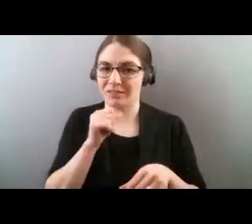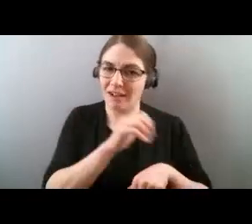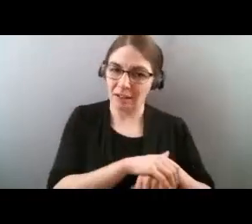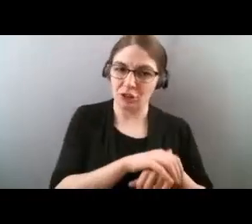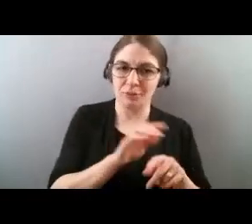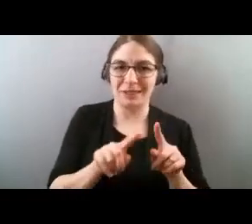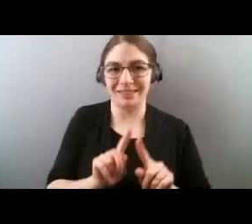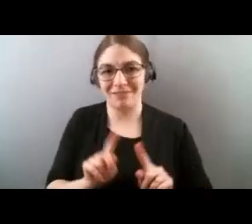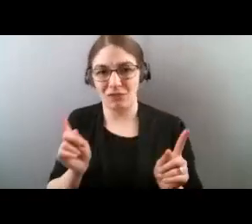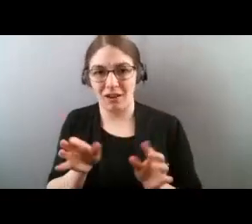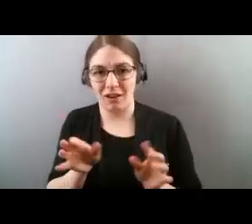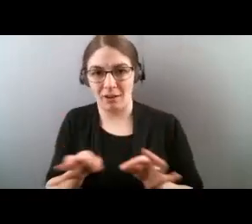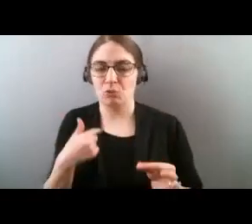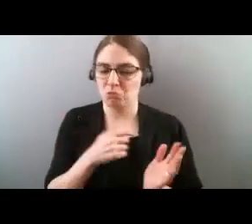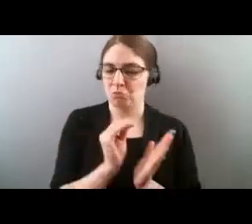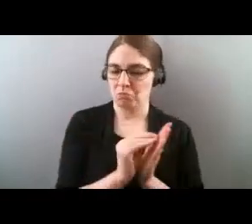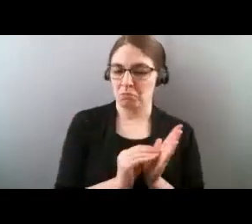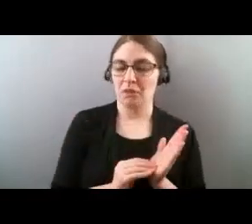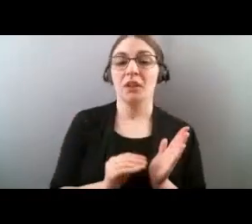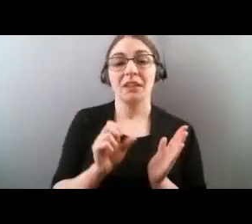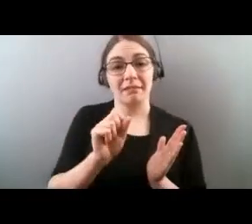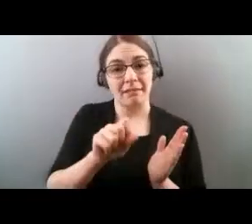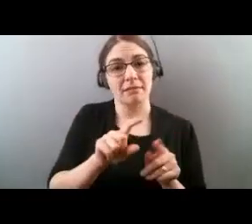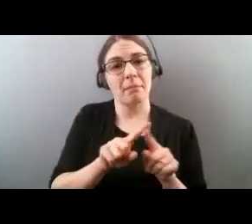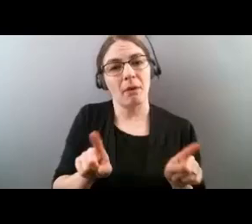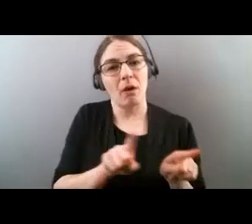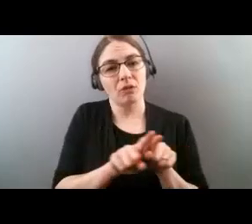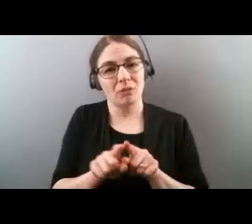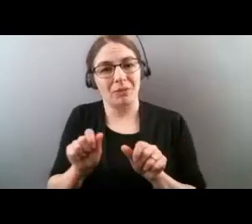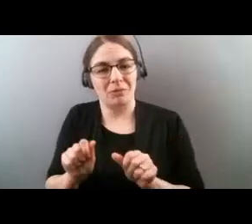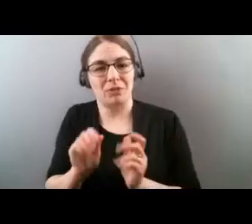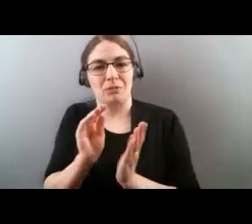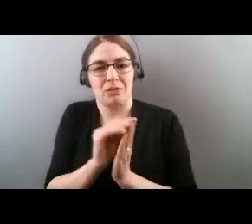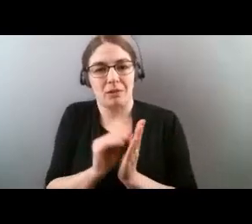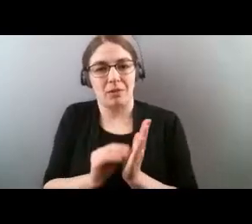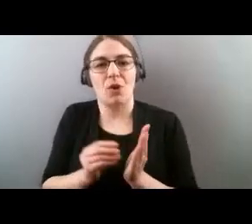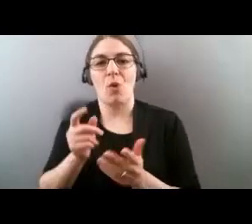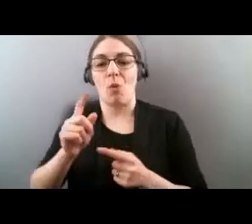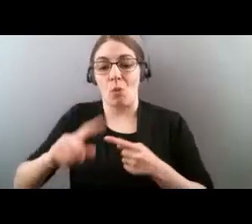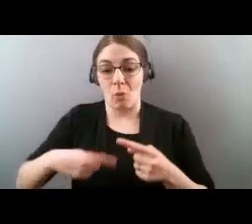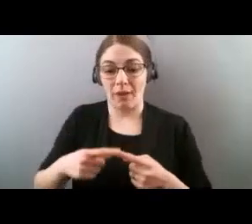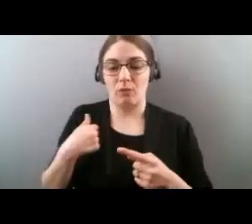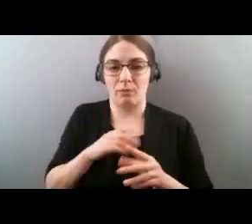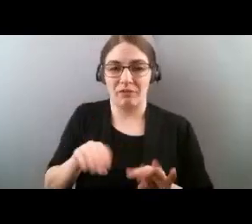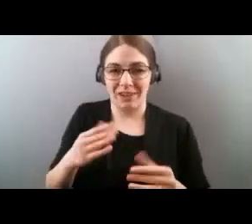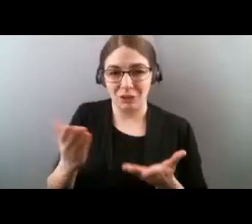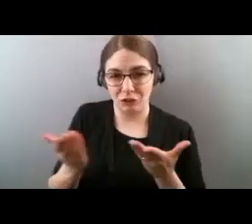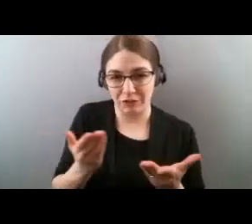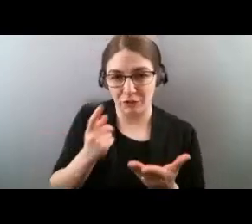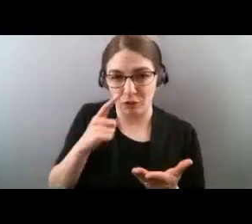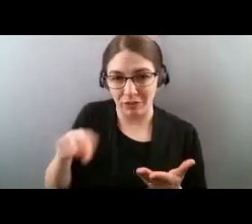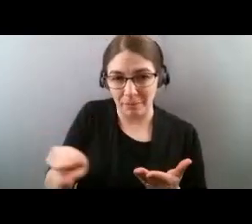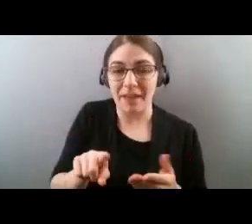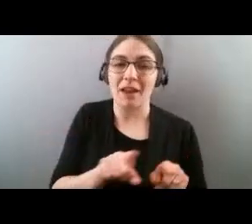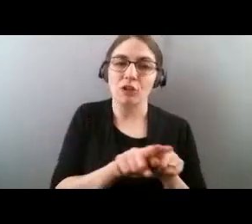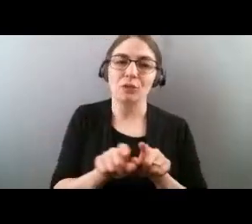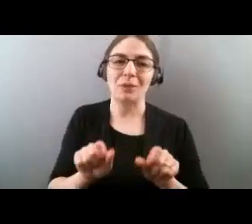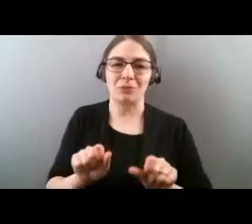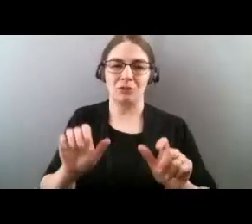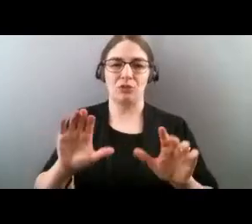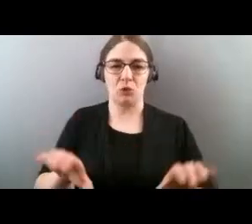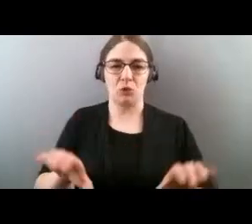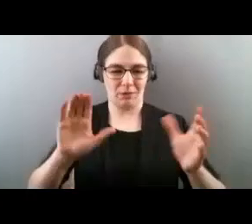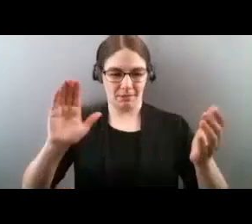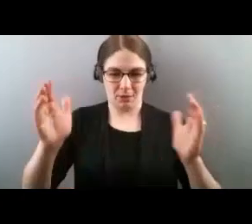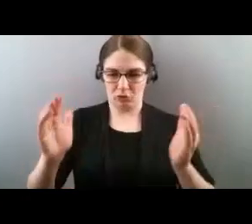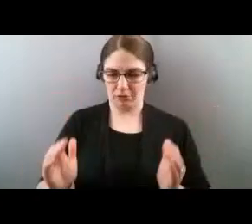to document when services were provided to them, and then be able to do a comparison. And that's a lot. I